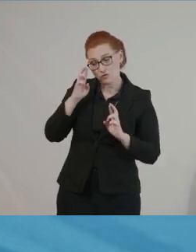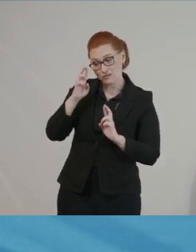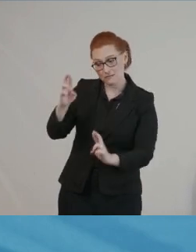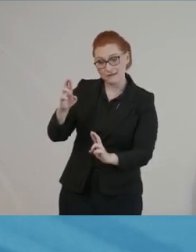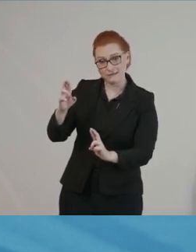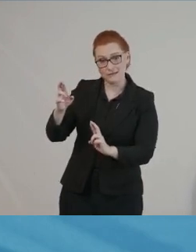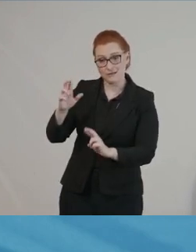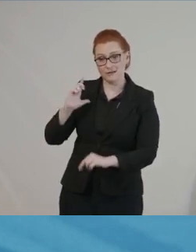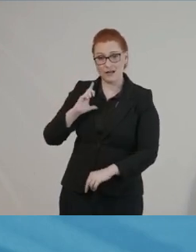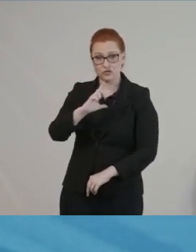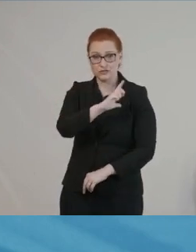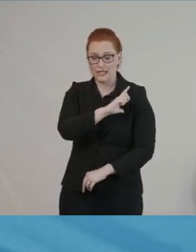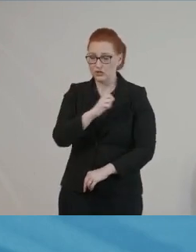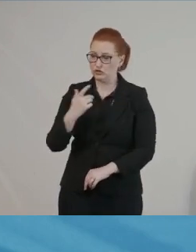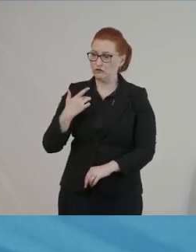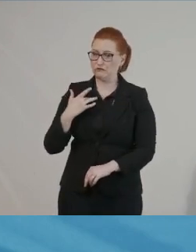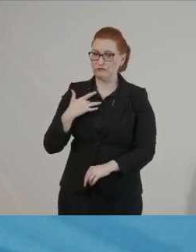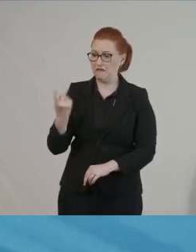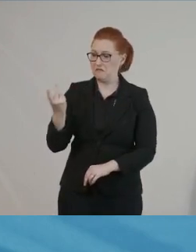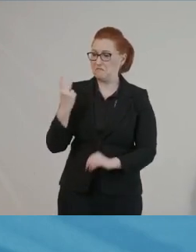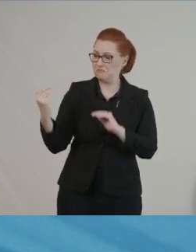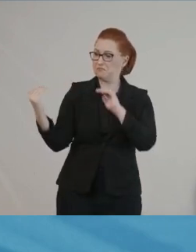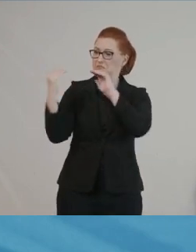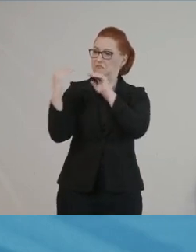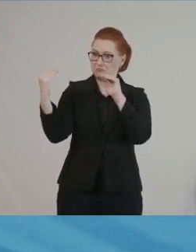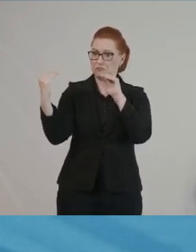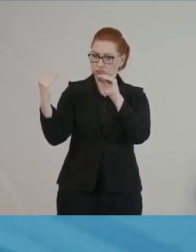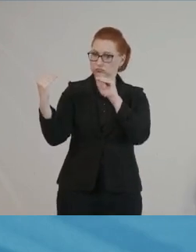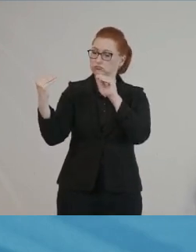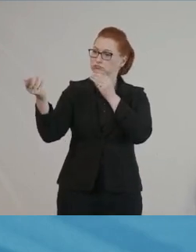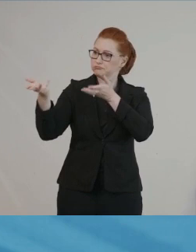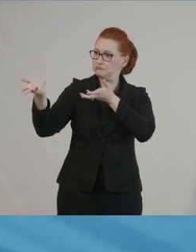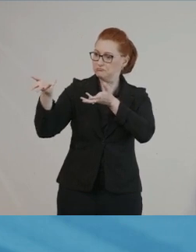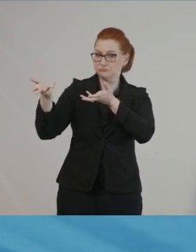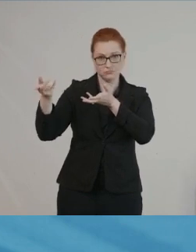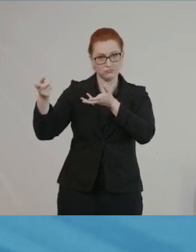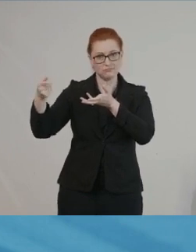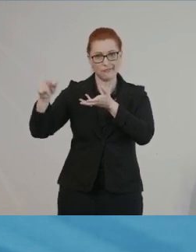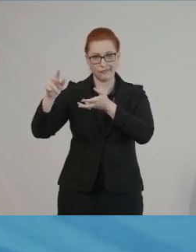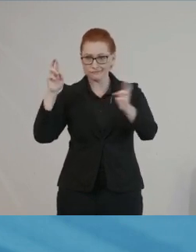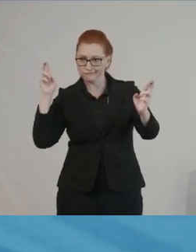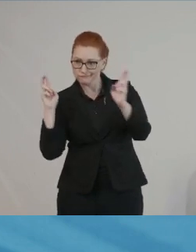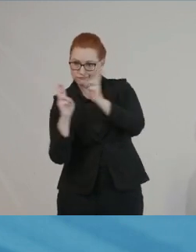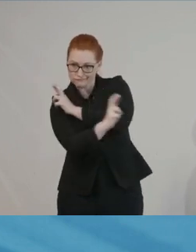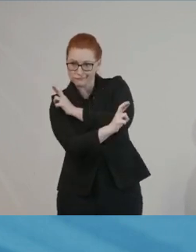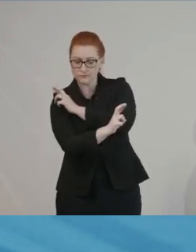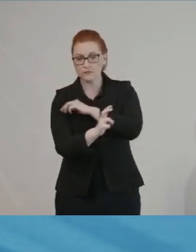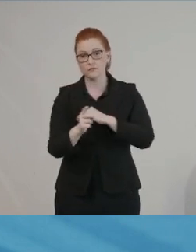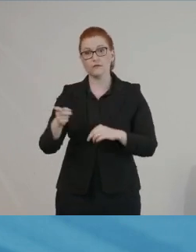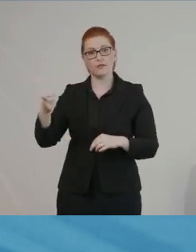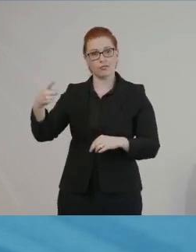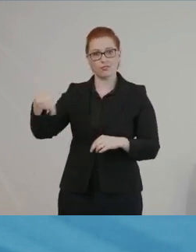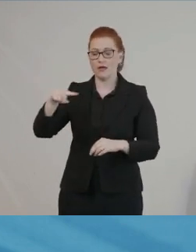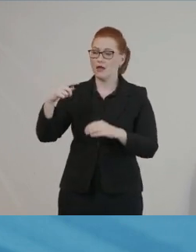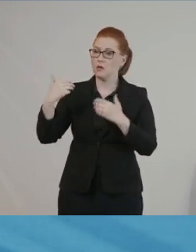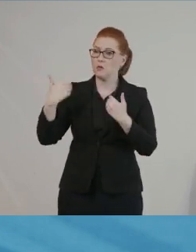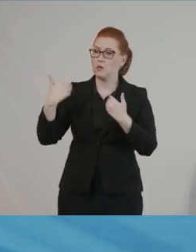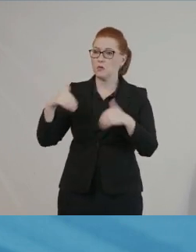branch and treated them as such. They've returned that by being so responsible around the